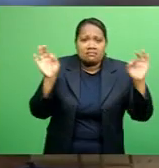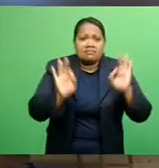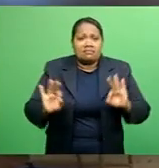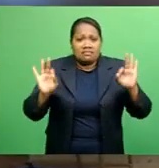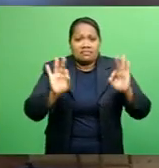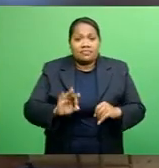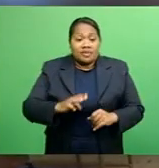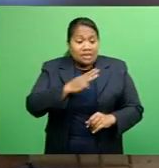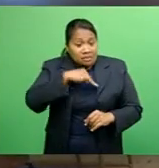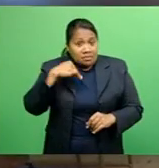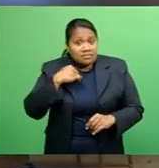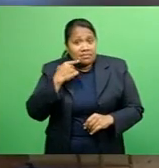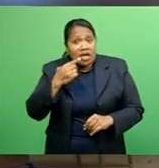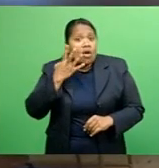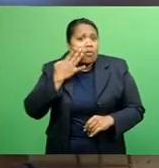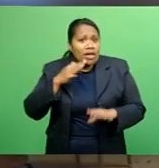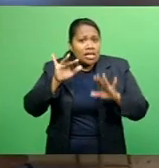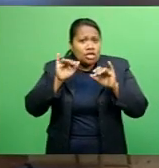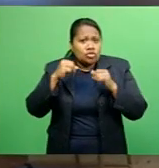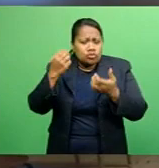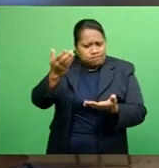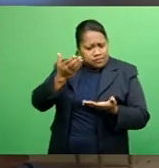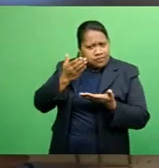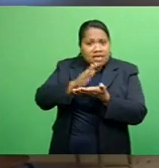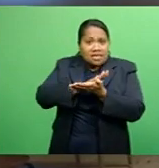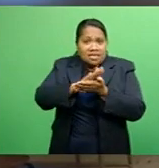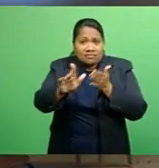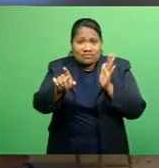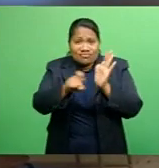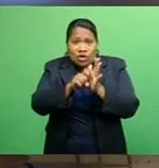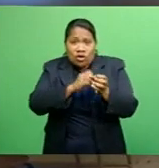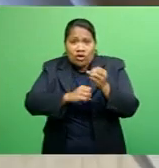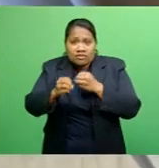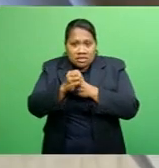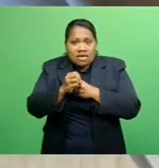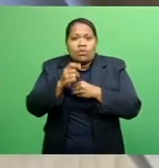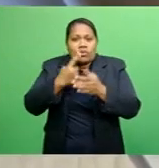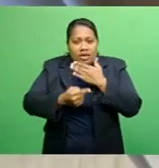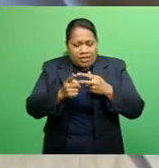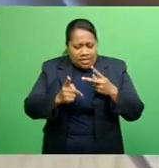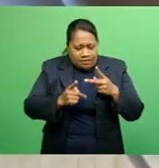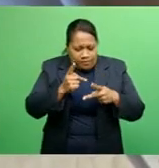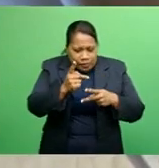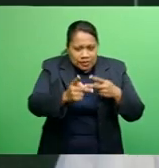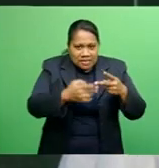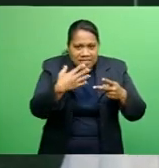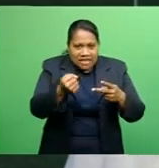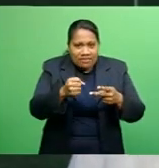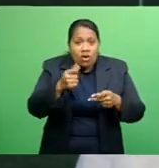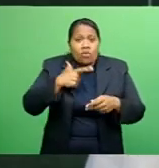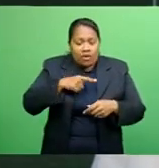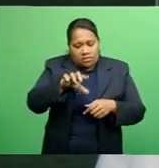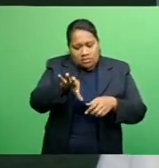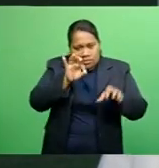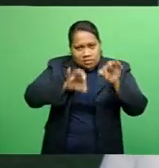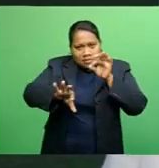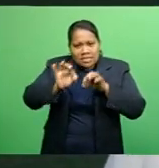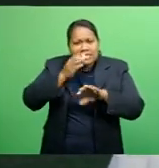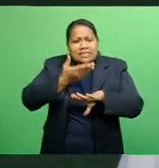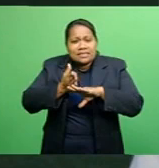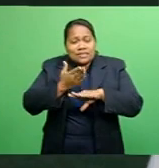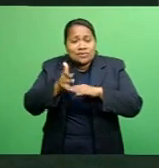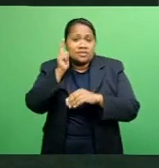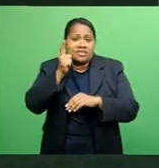issue comes to their Human Resource Office, processes are followed to appoint new teachers. Yes, we are aware of the